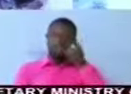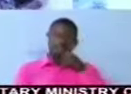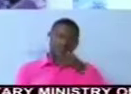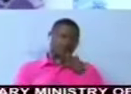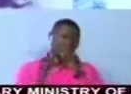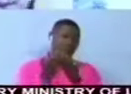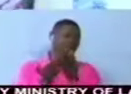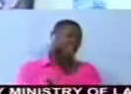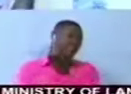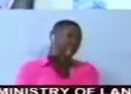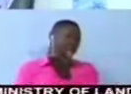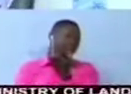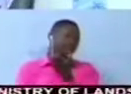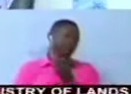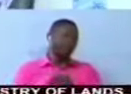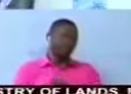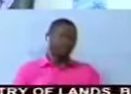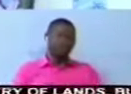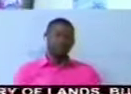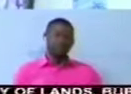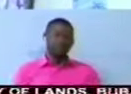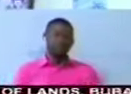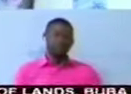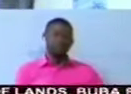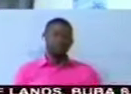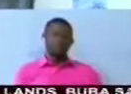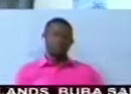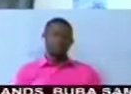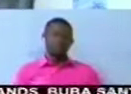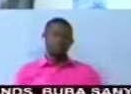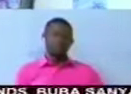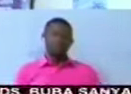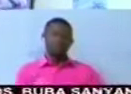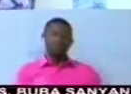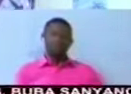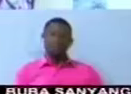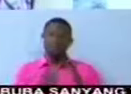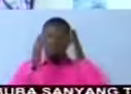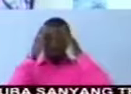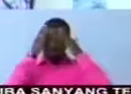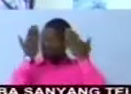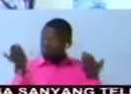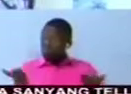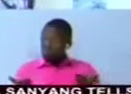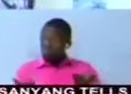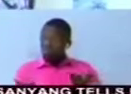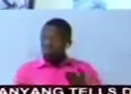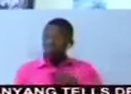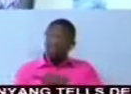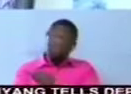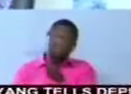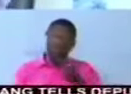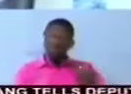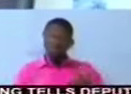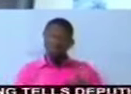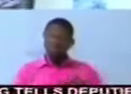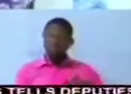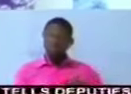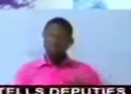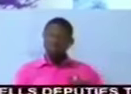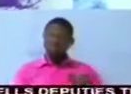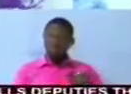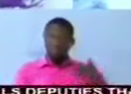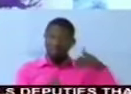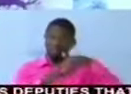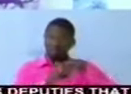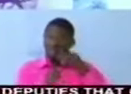squad xawma len gudi xawma len beccek fekk mo sen dara I was not there ay bima ko dege ma bolé but